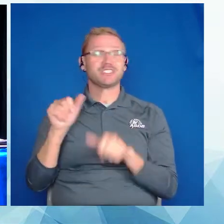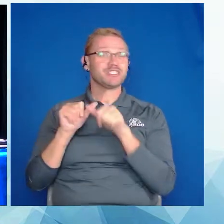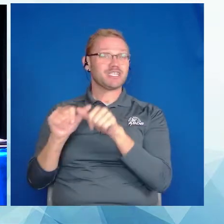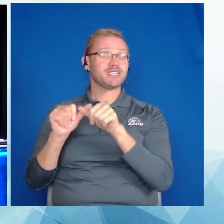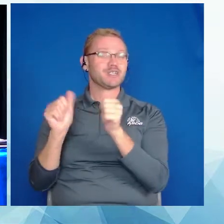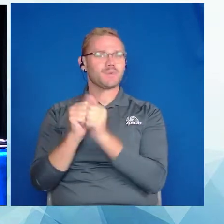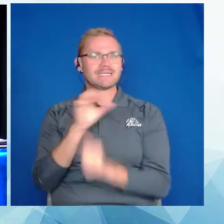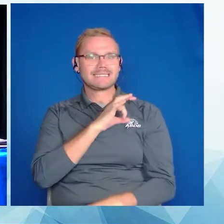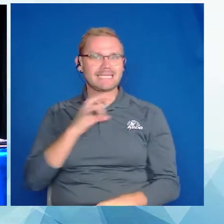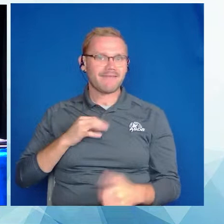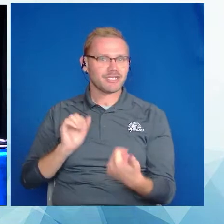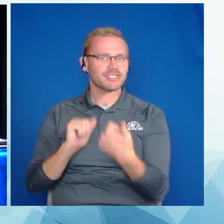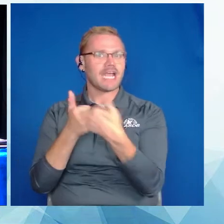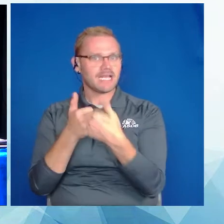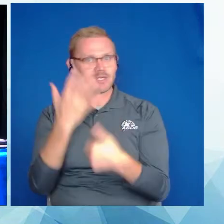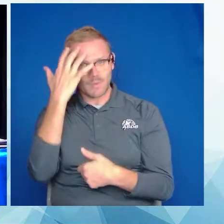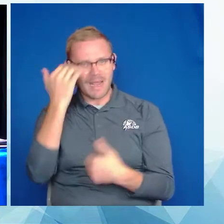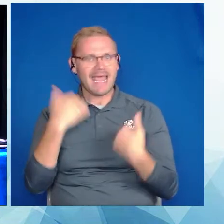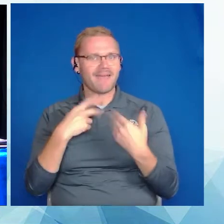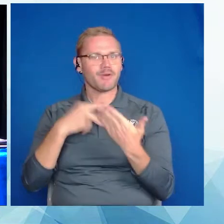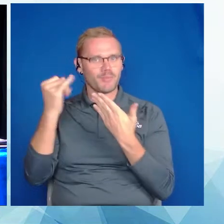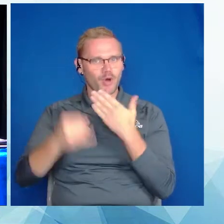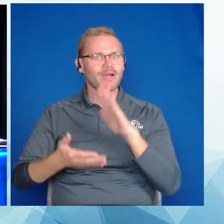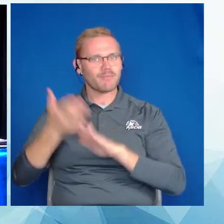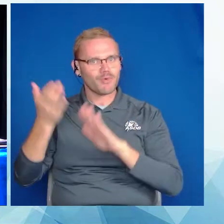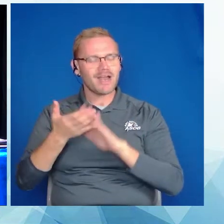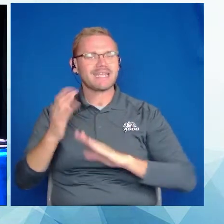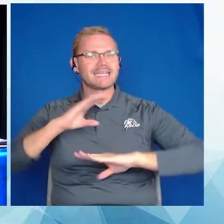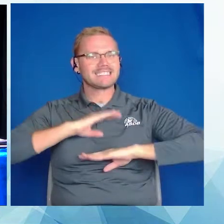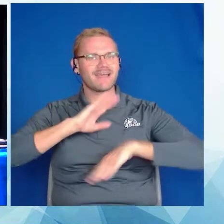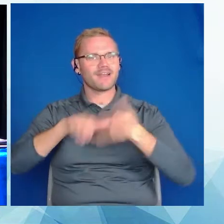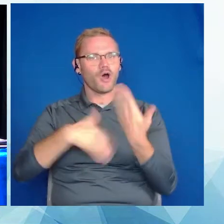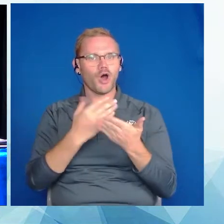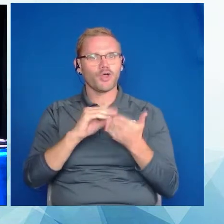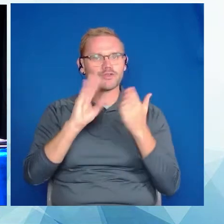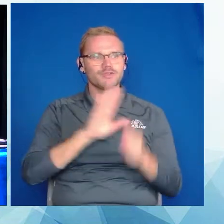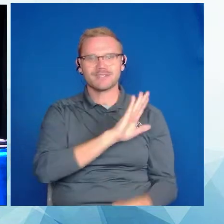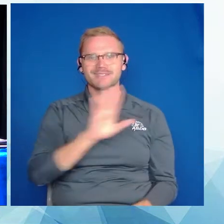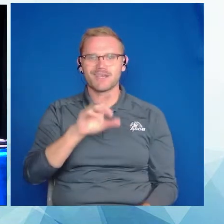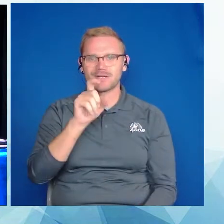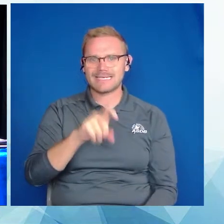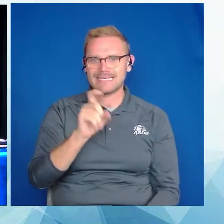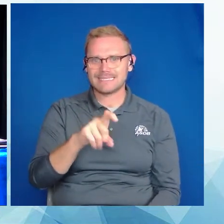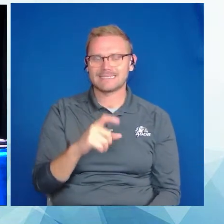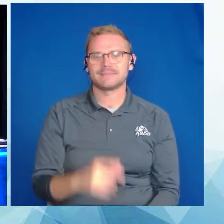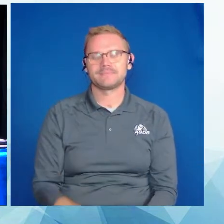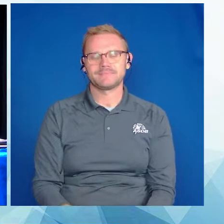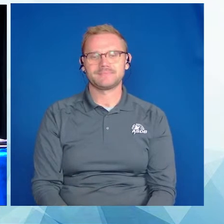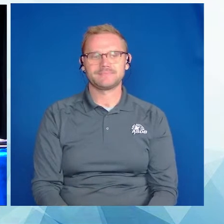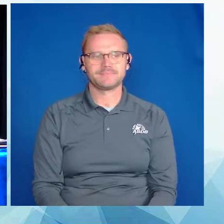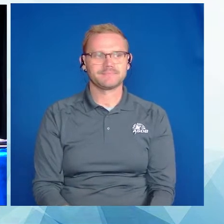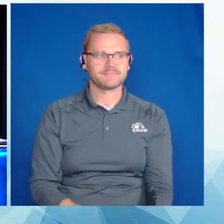staffing challenges to ensure that we have a program there that meets all of our students' needs.